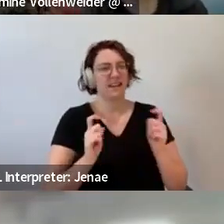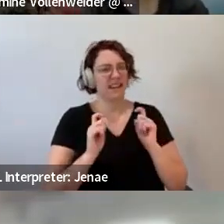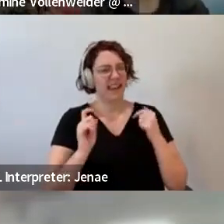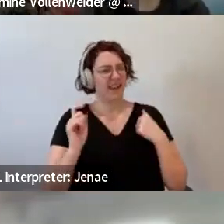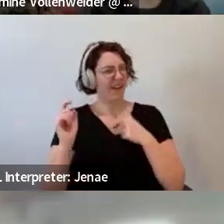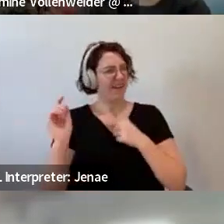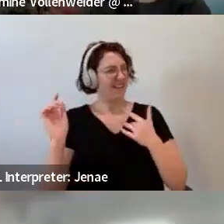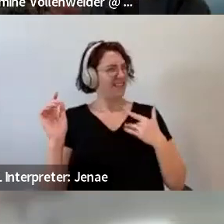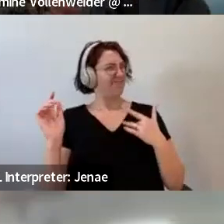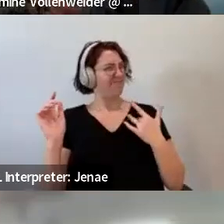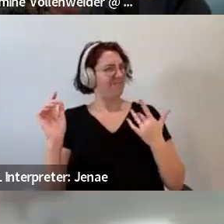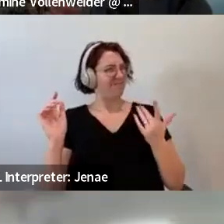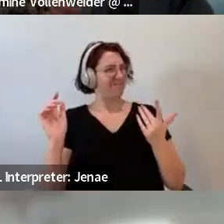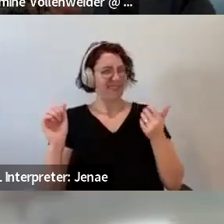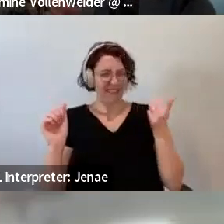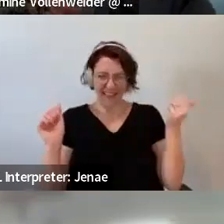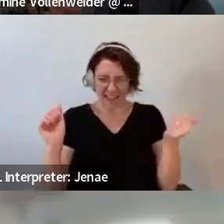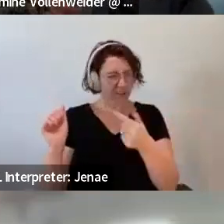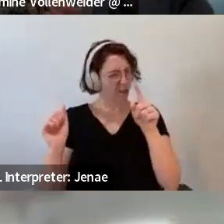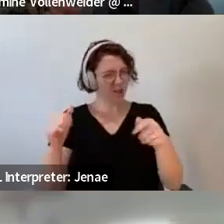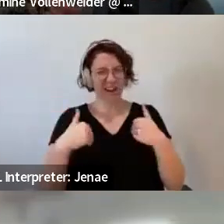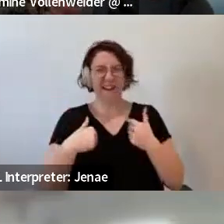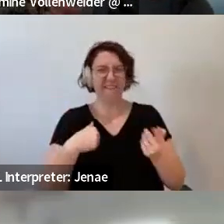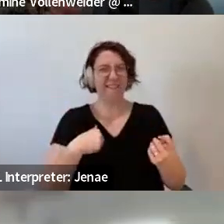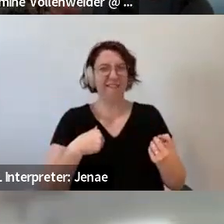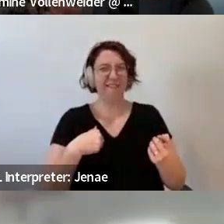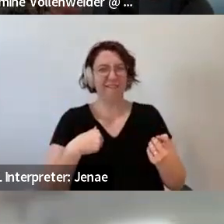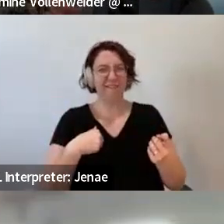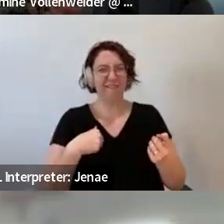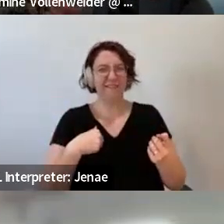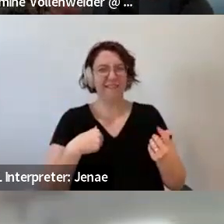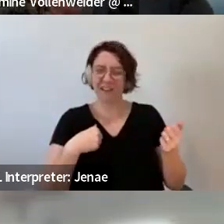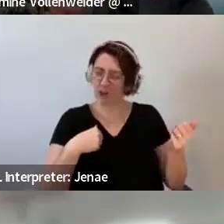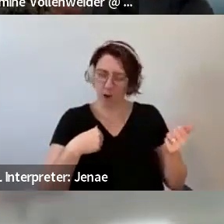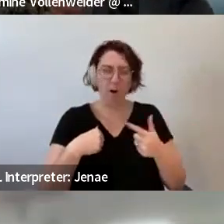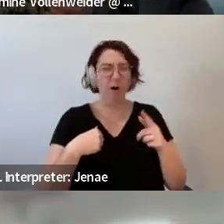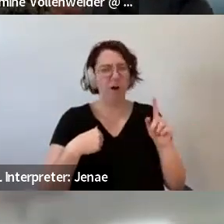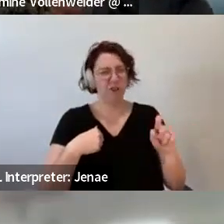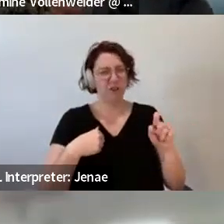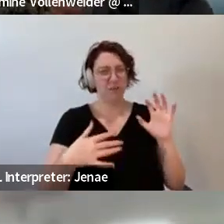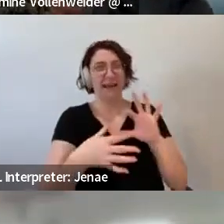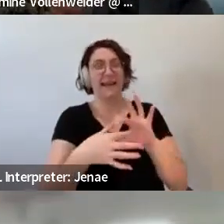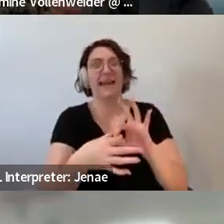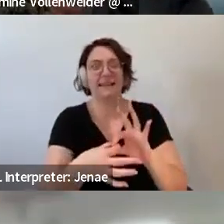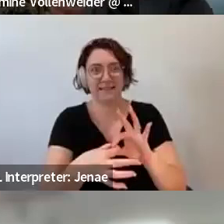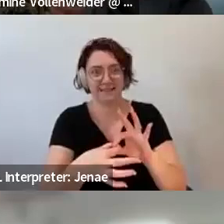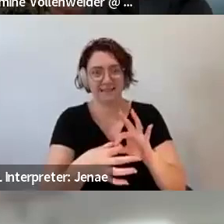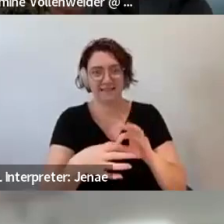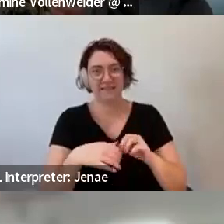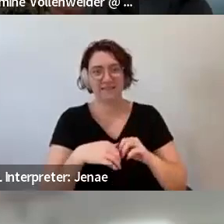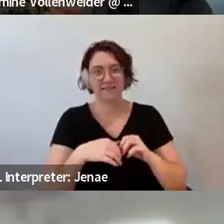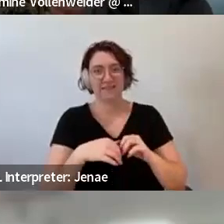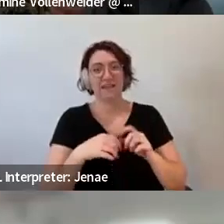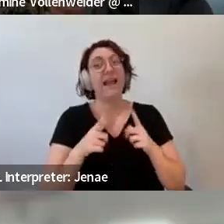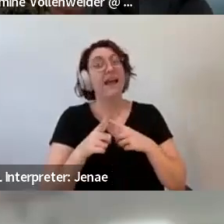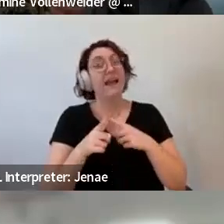sensation that everyone should have this. This is something that everybody should be, connected to. And then I want to bring